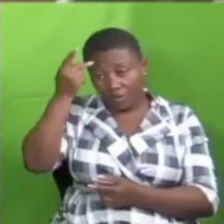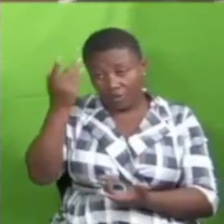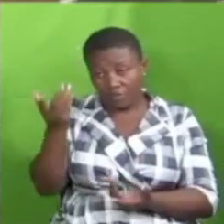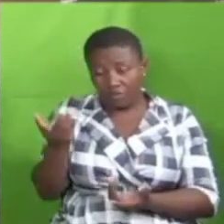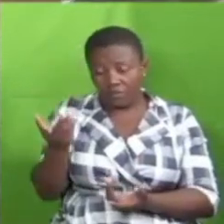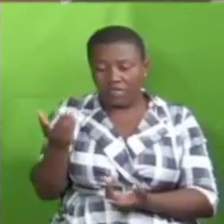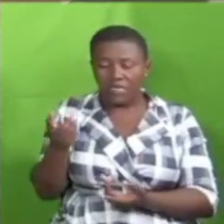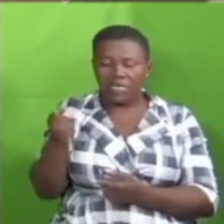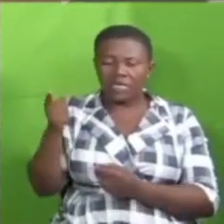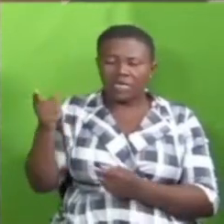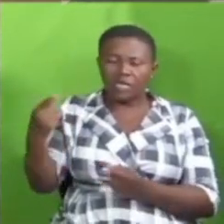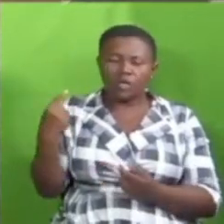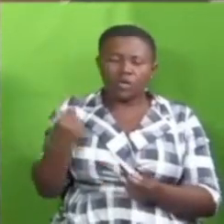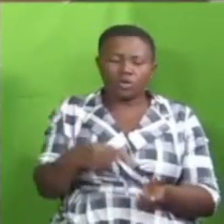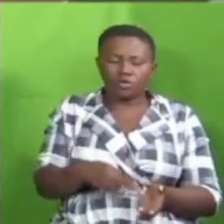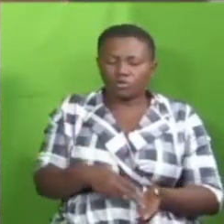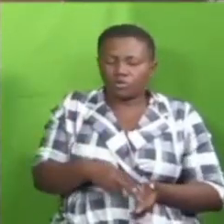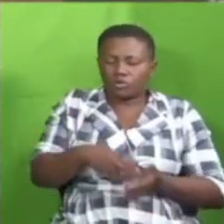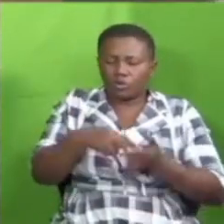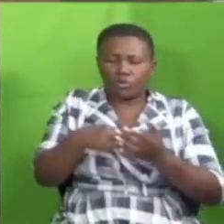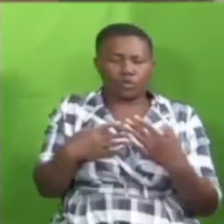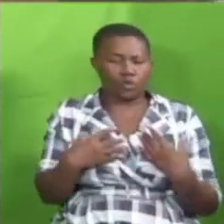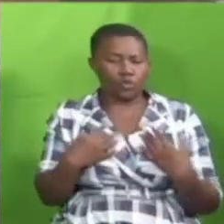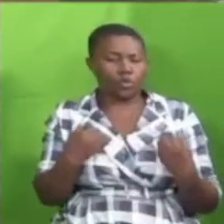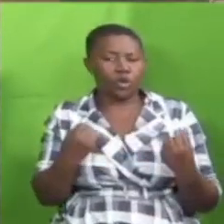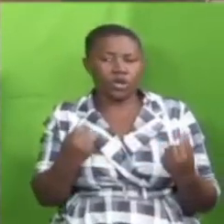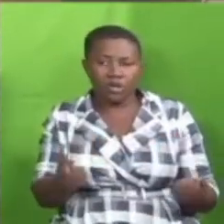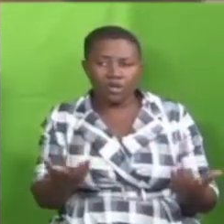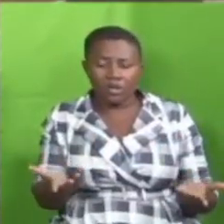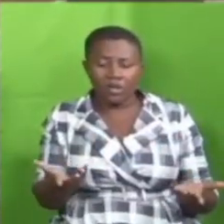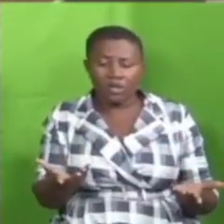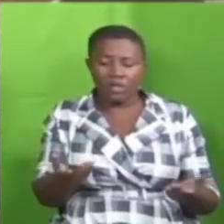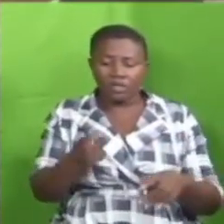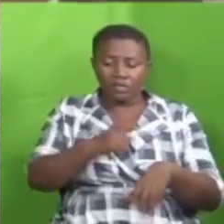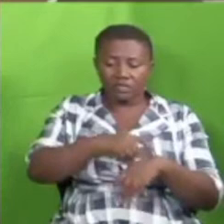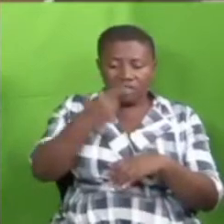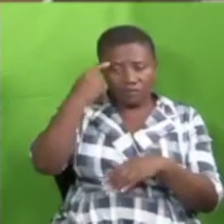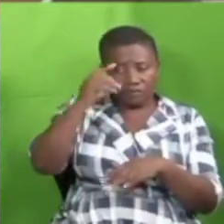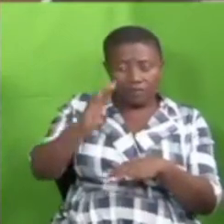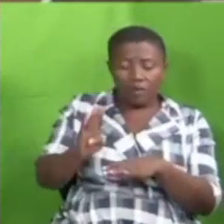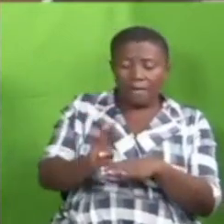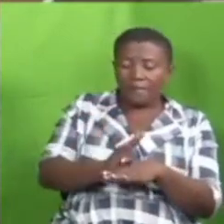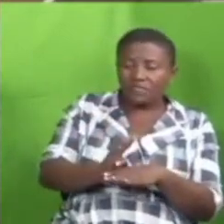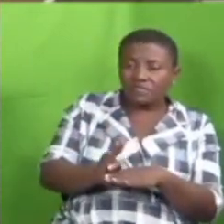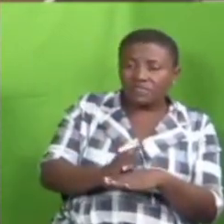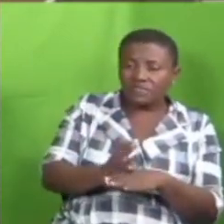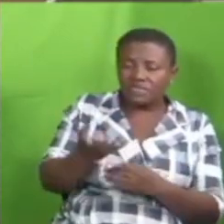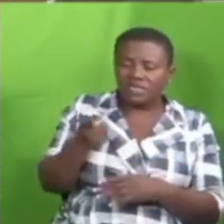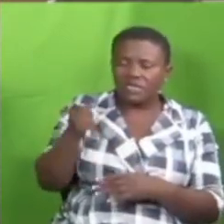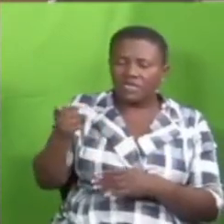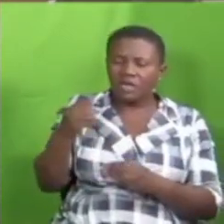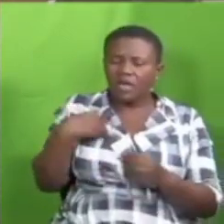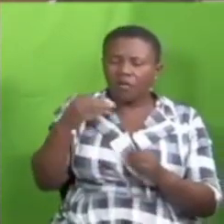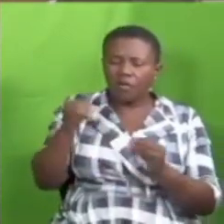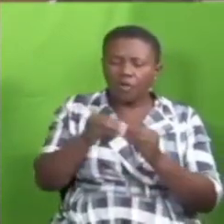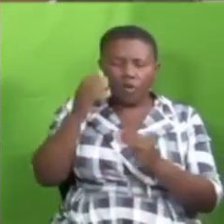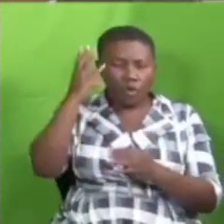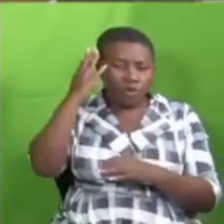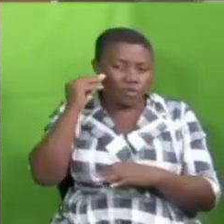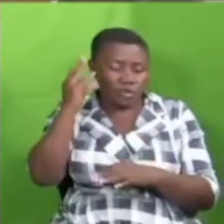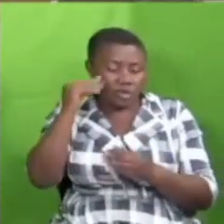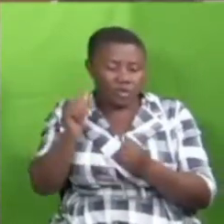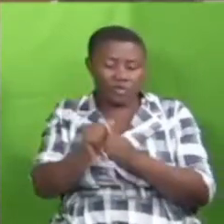carried himself so well when it comes to entrepreneurship, and of course, an industrial person who has led the